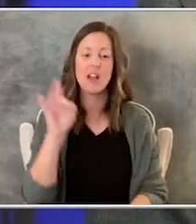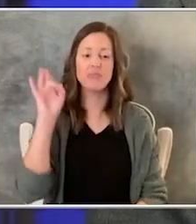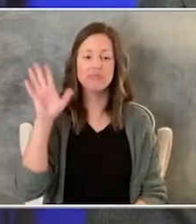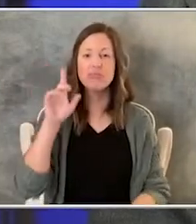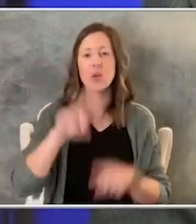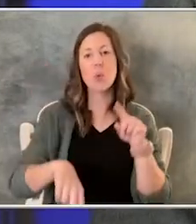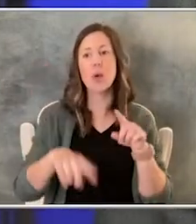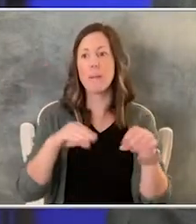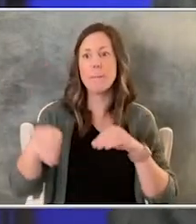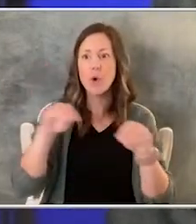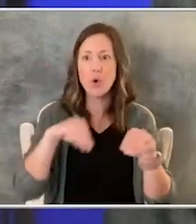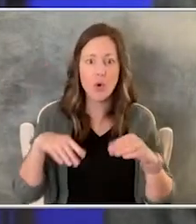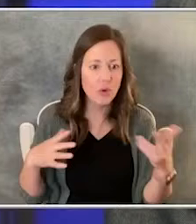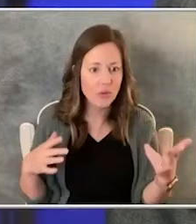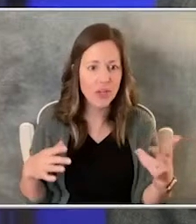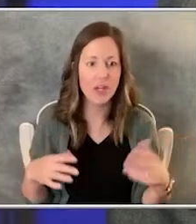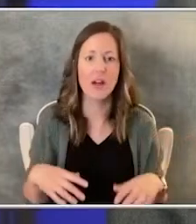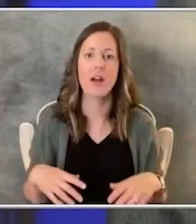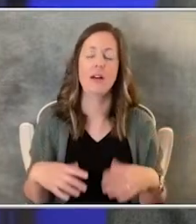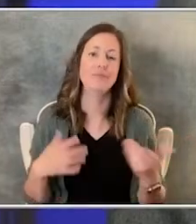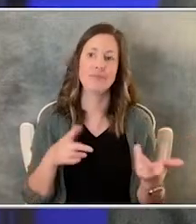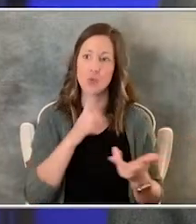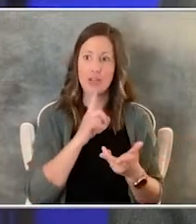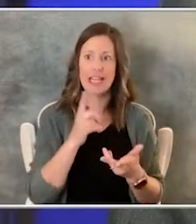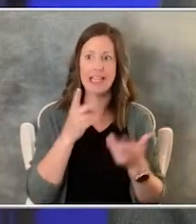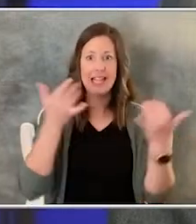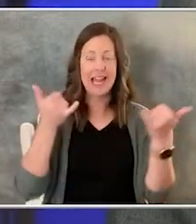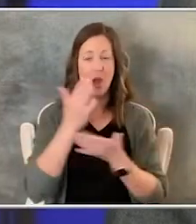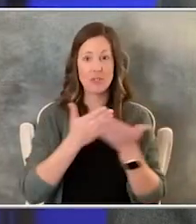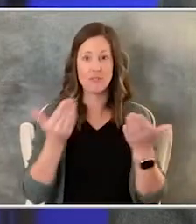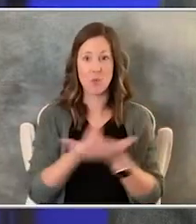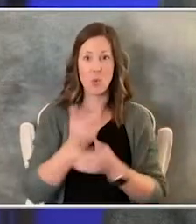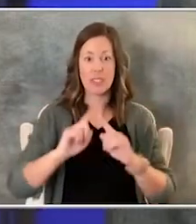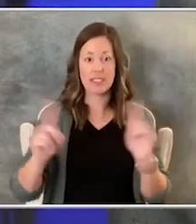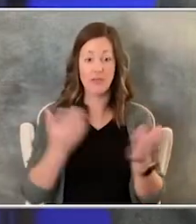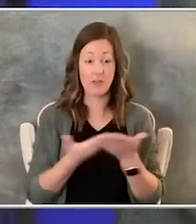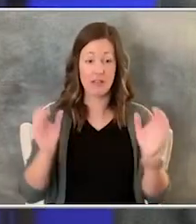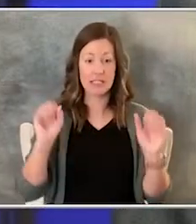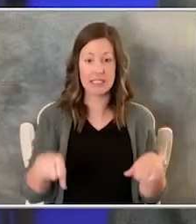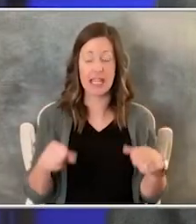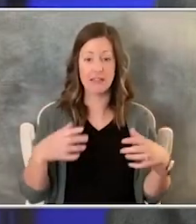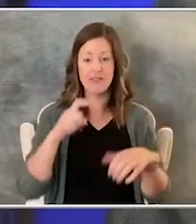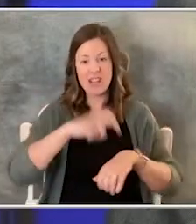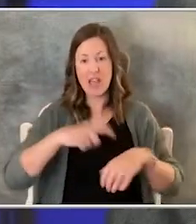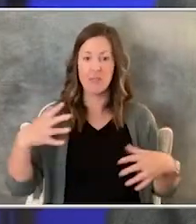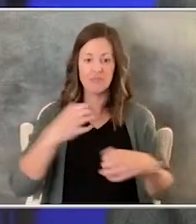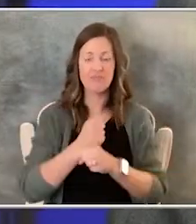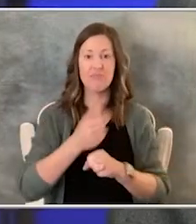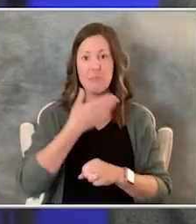I were high school sweethearts. So we've been married